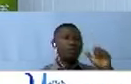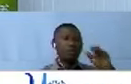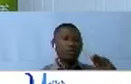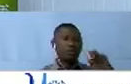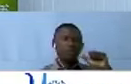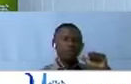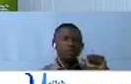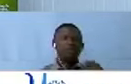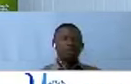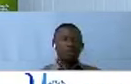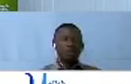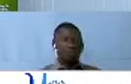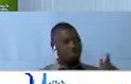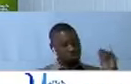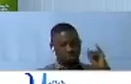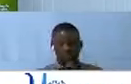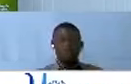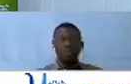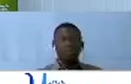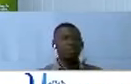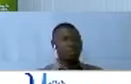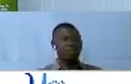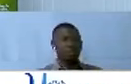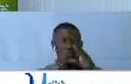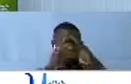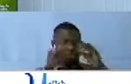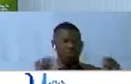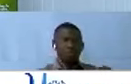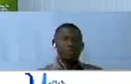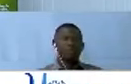intata ubunda kili wala Major Crime Squad. Then in